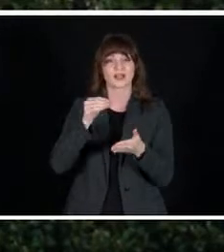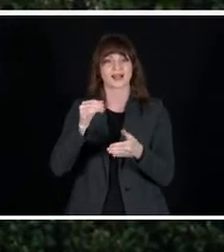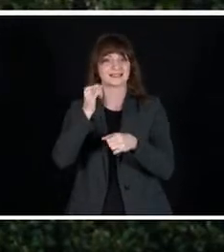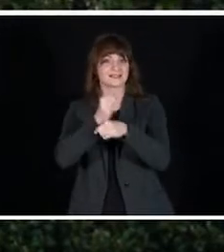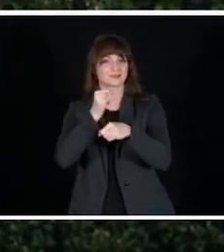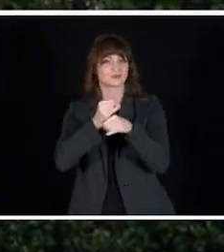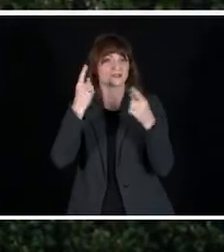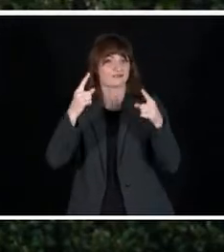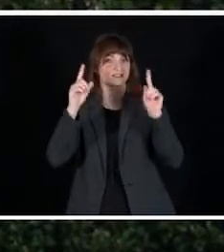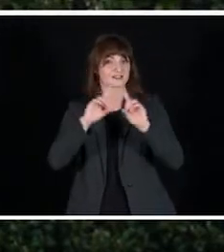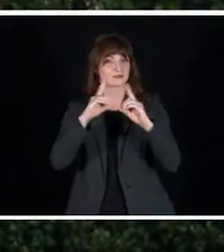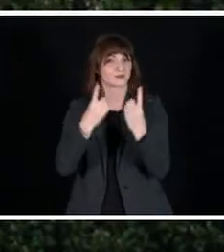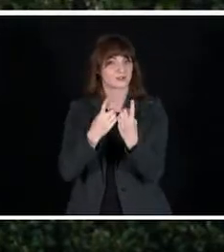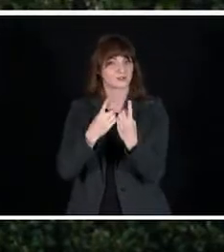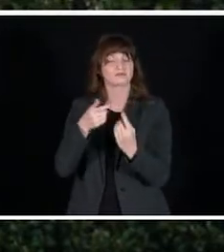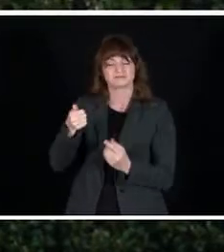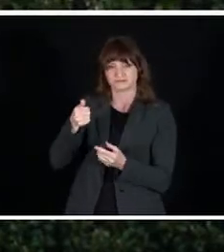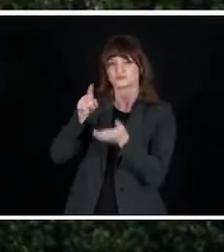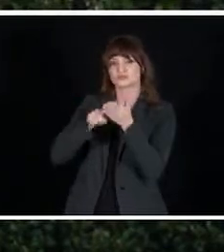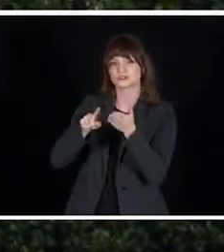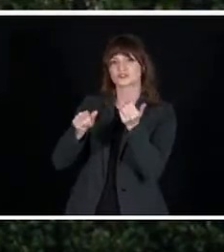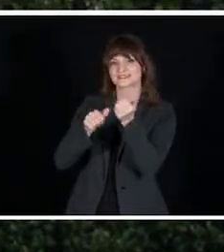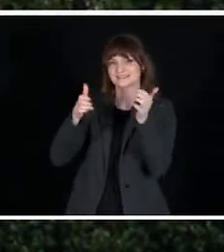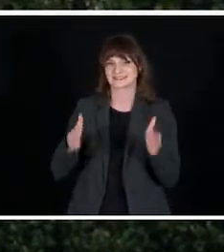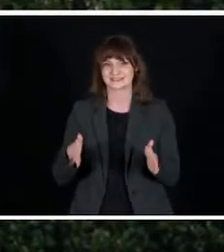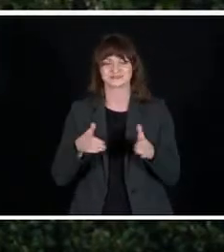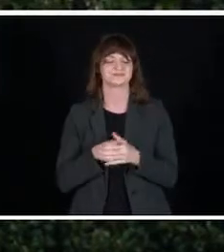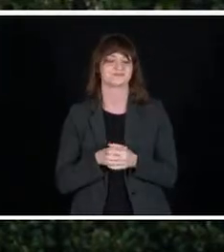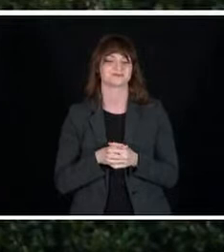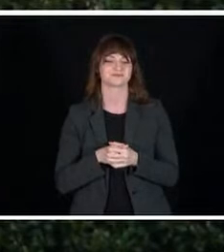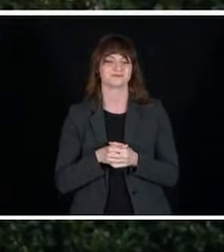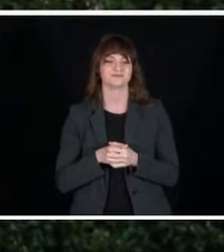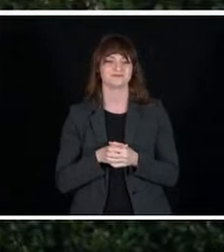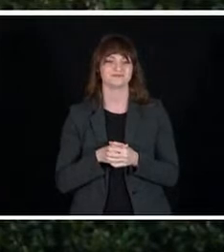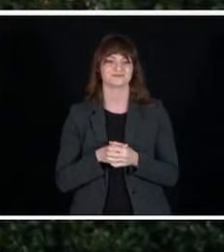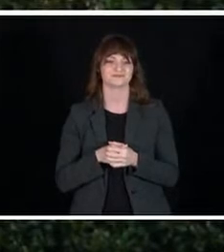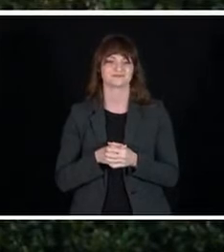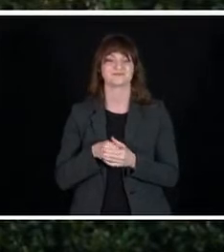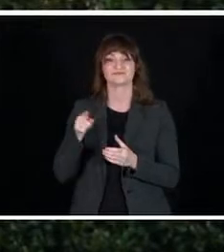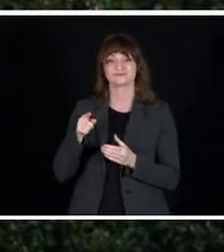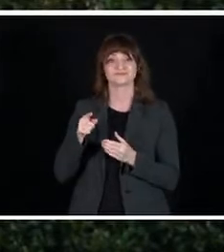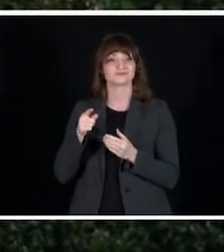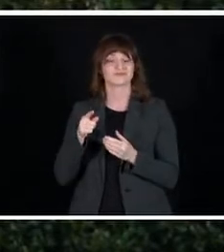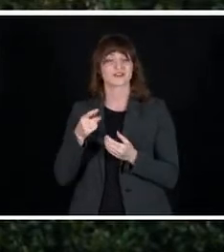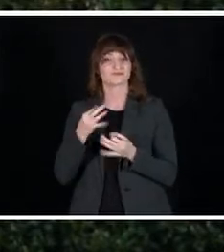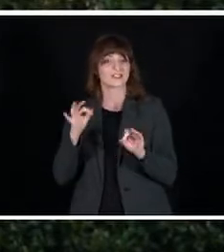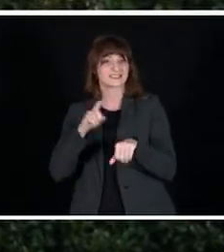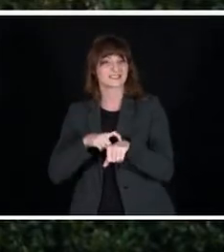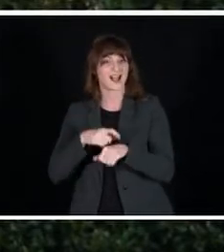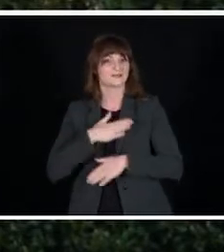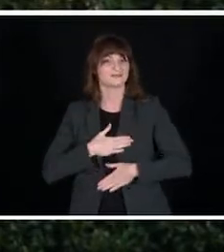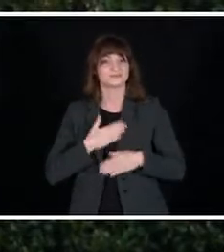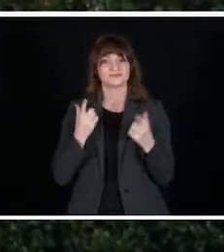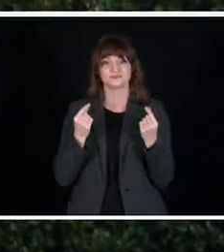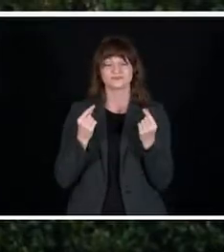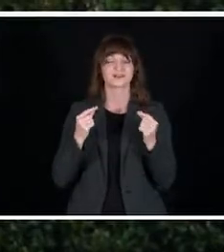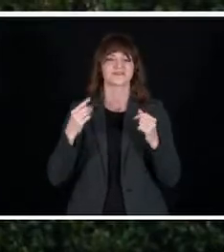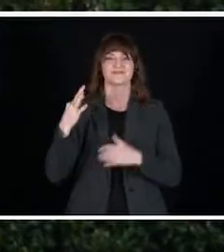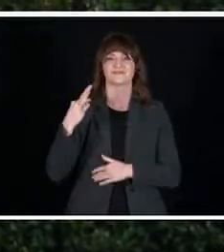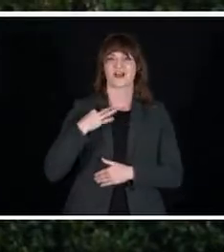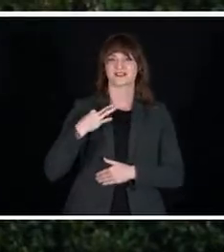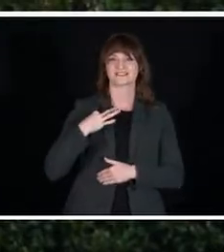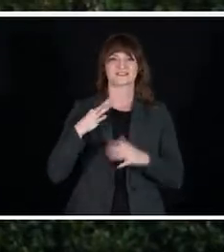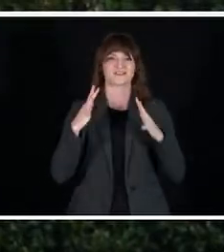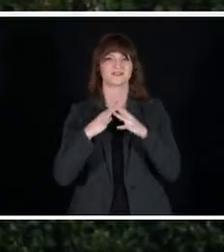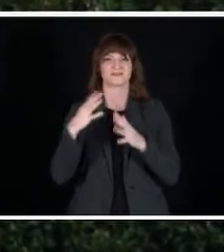Effectiveness Department as a research assistant. In his free time, he volunteered as a football coach in the